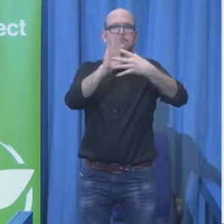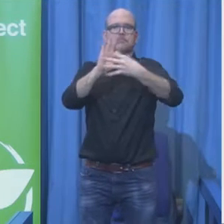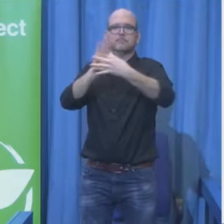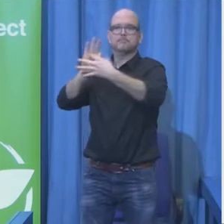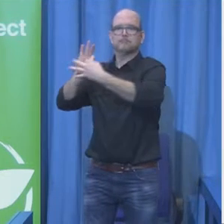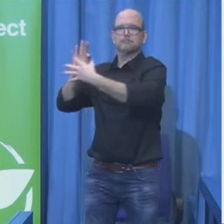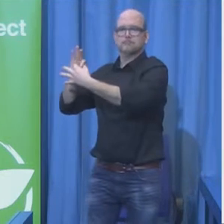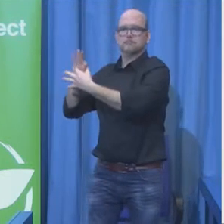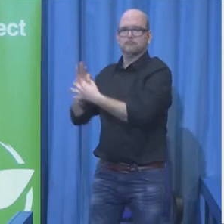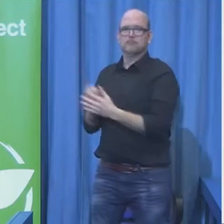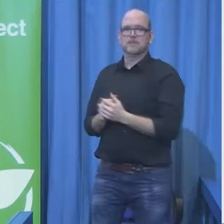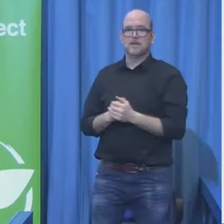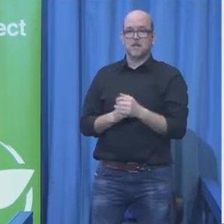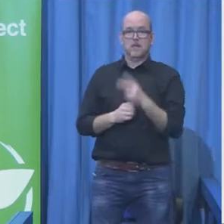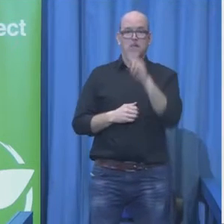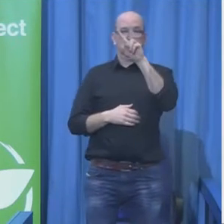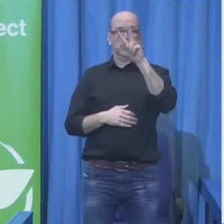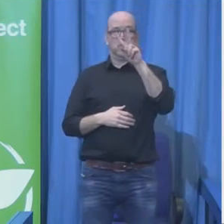Europe's Action Plan